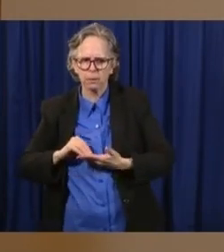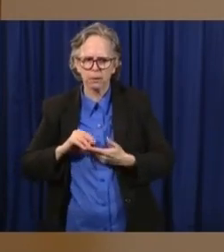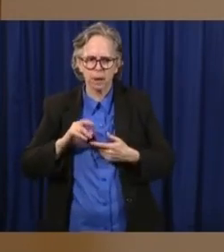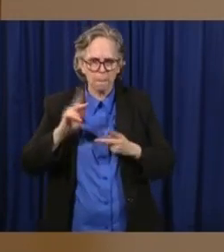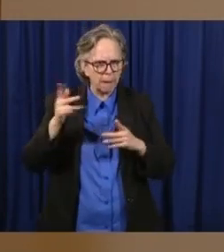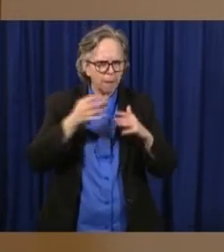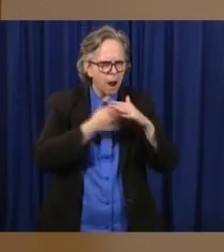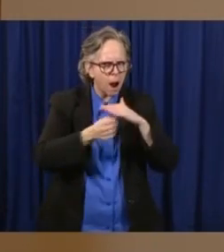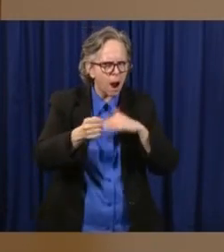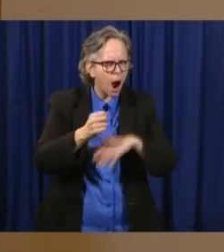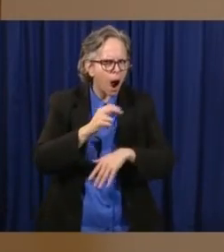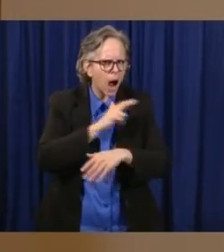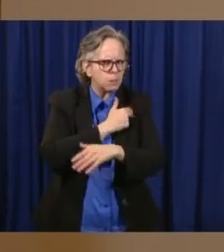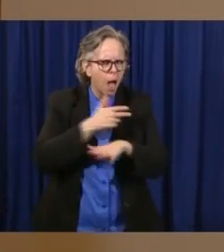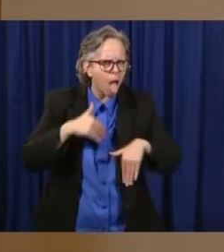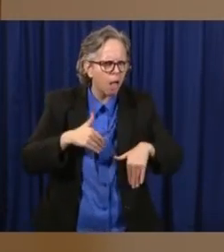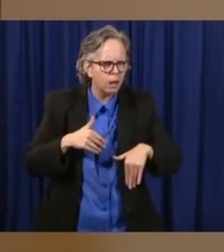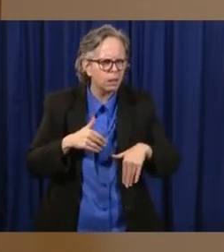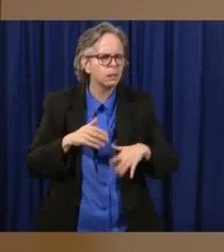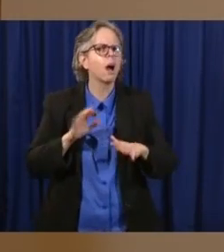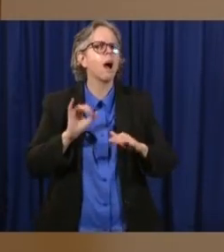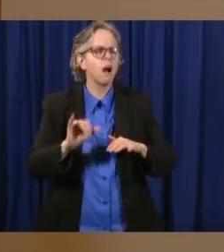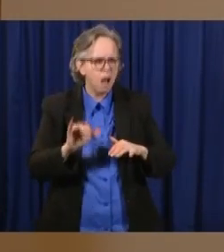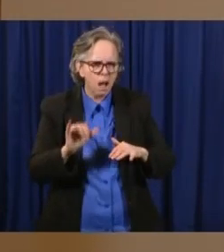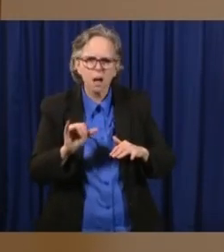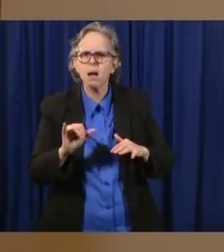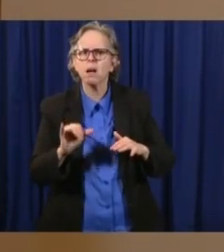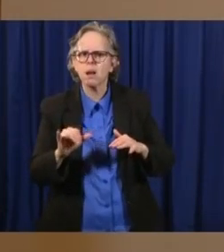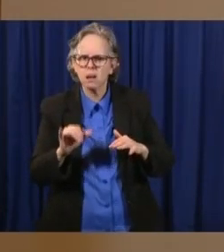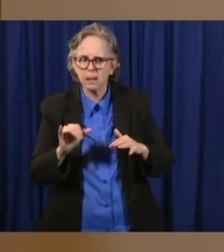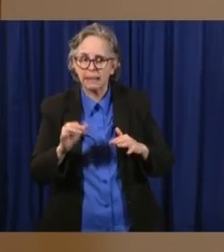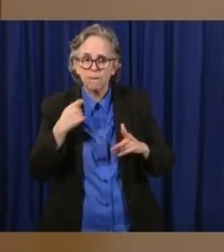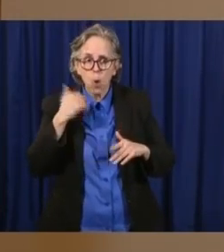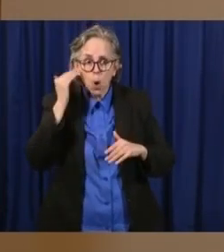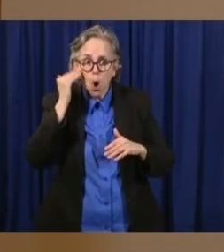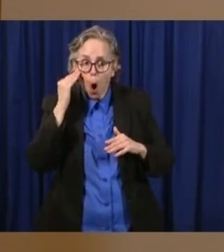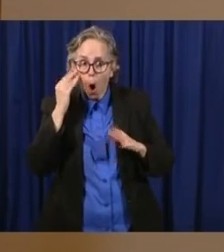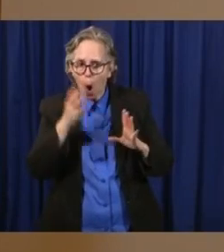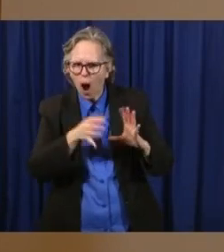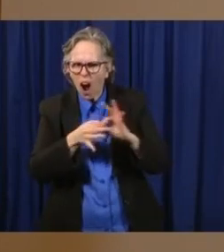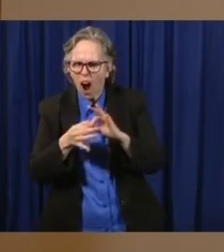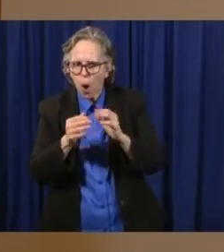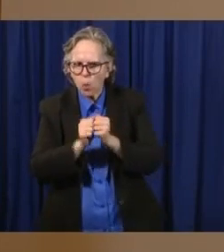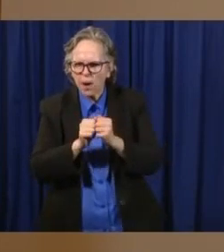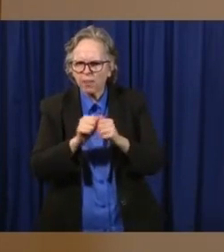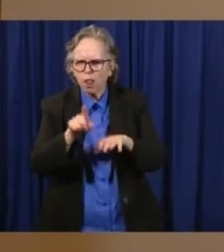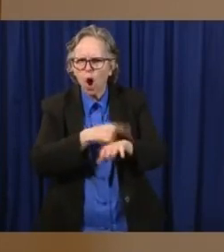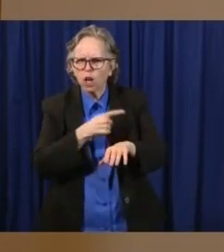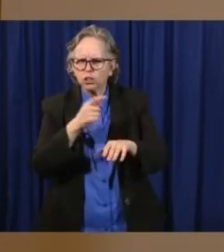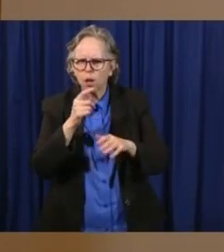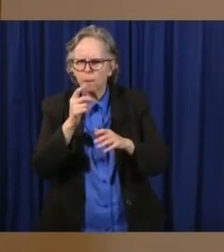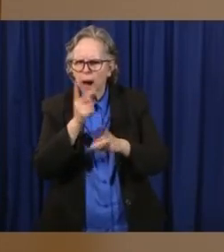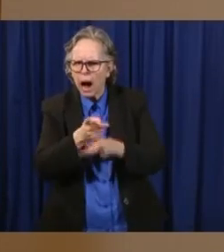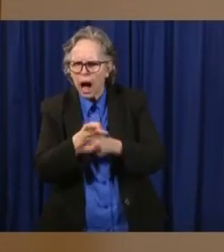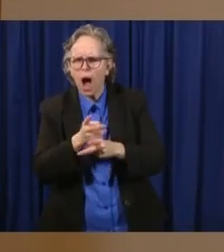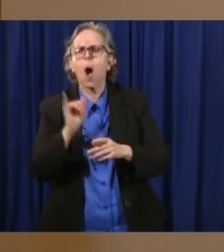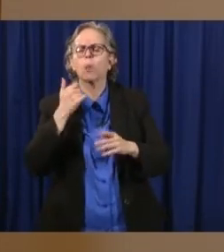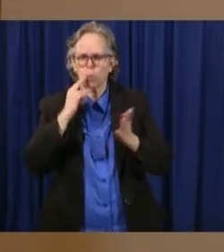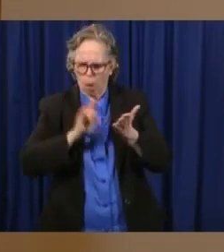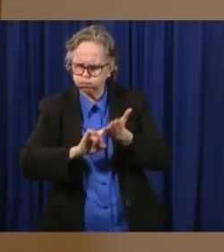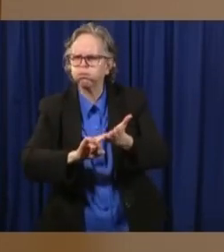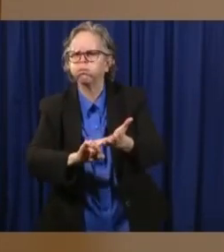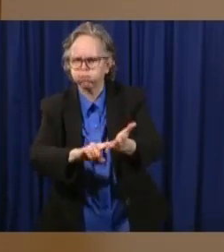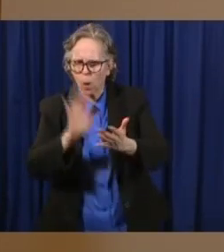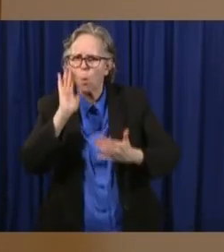case data is showing when we know that it is associated with the long term. And similarly, but once again, so many people, there aren't